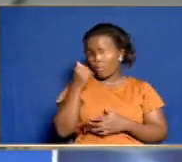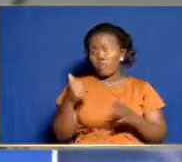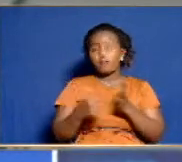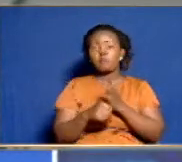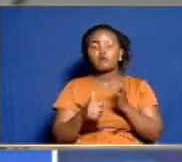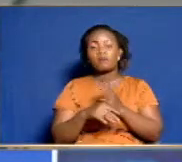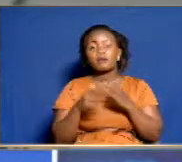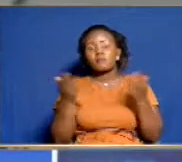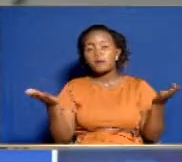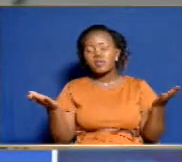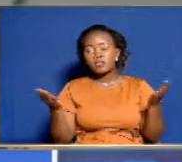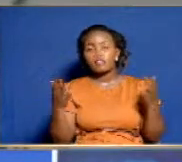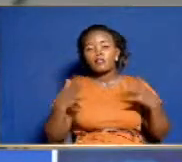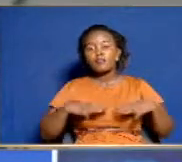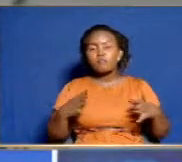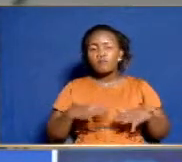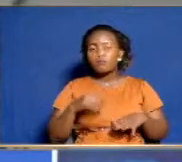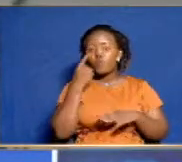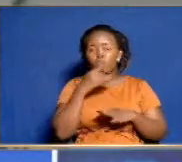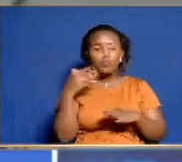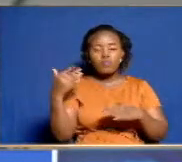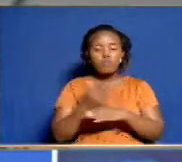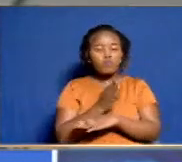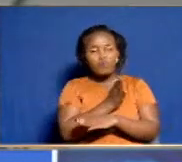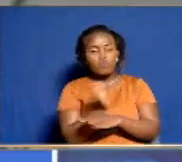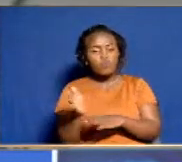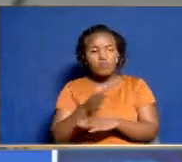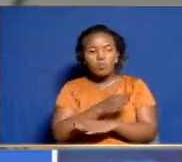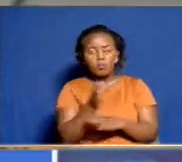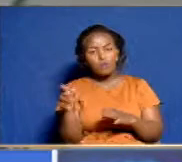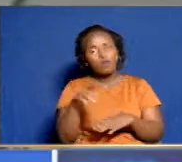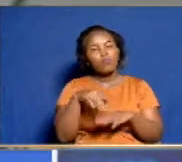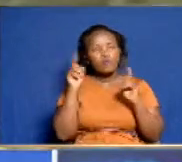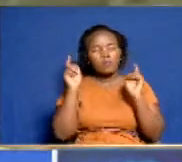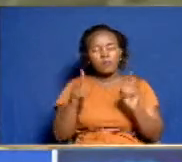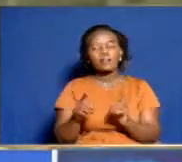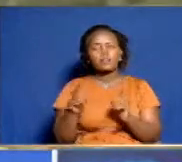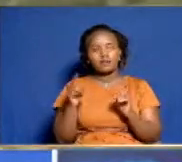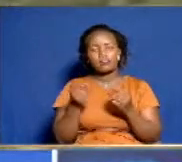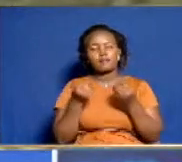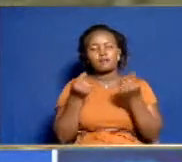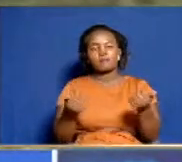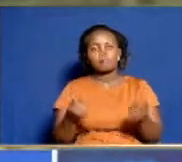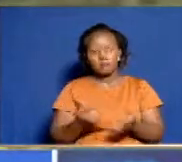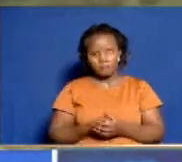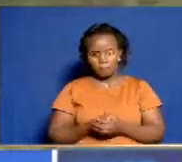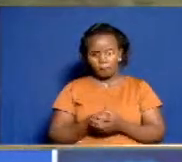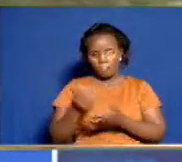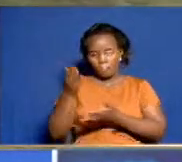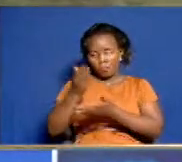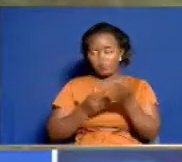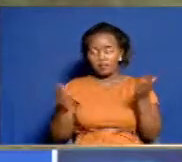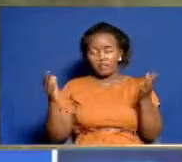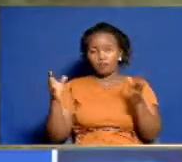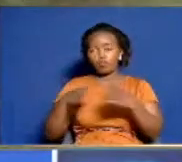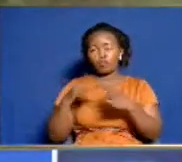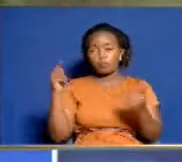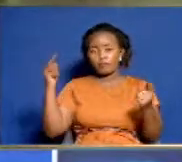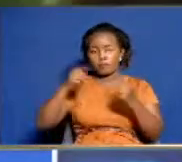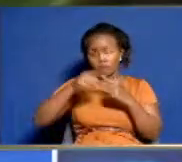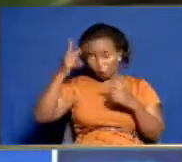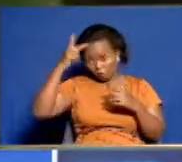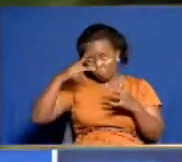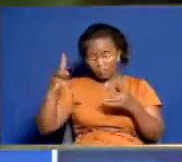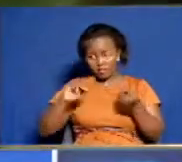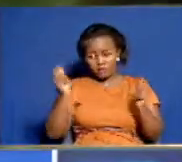of brokers, middlemen. We have to deal with them probably. Some of the subsectors that are targeted for policy change include